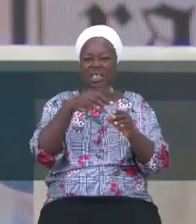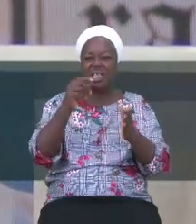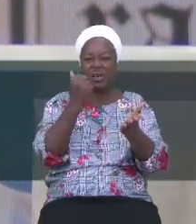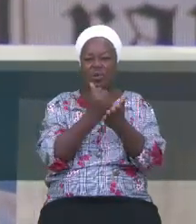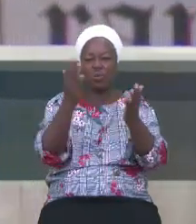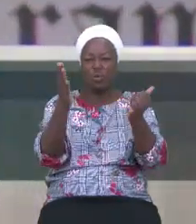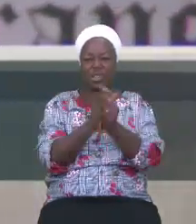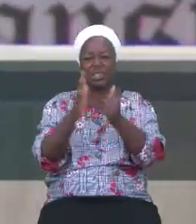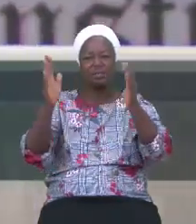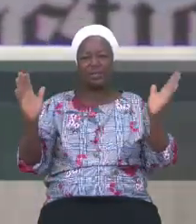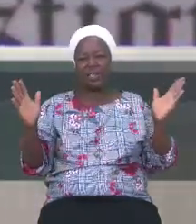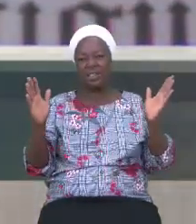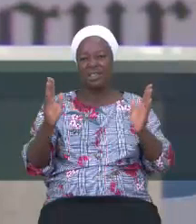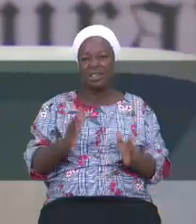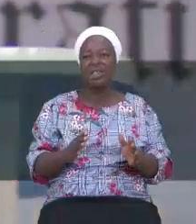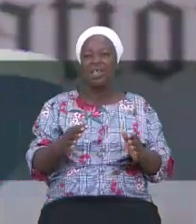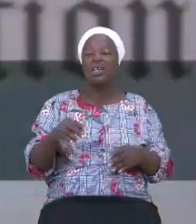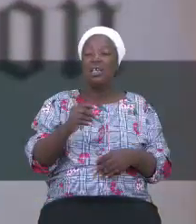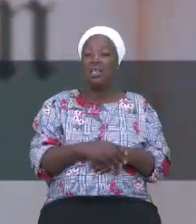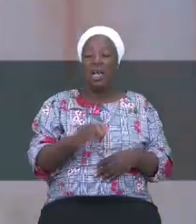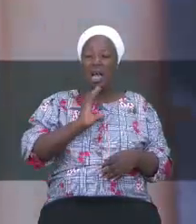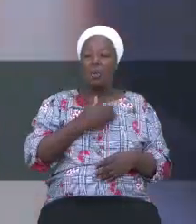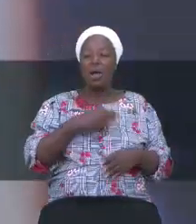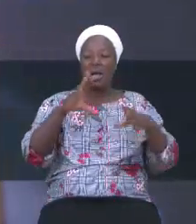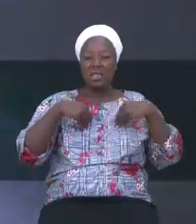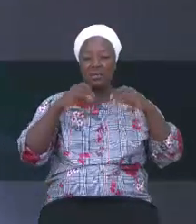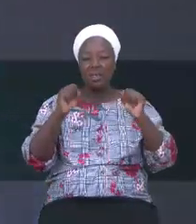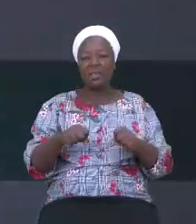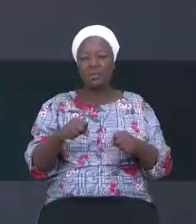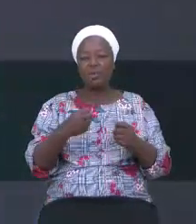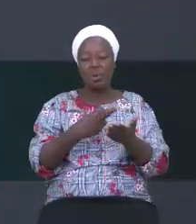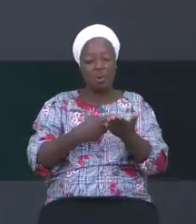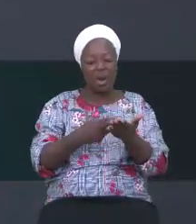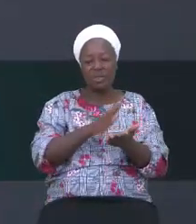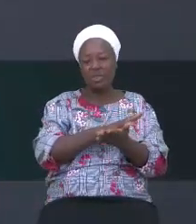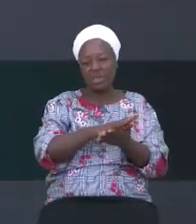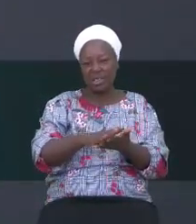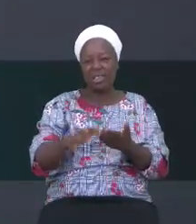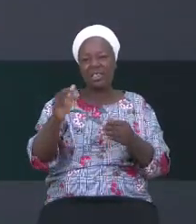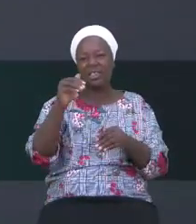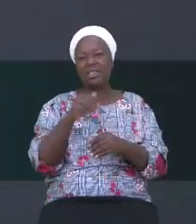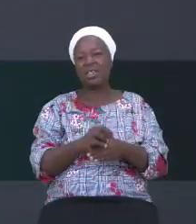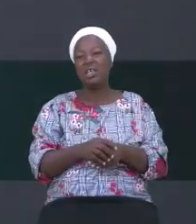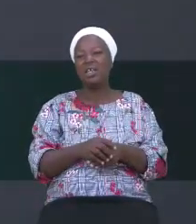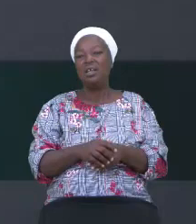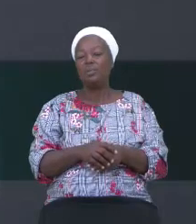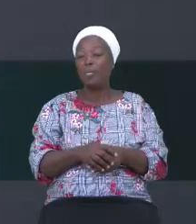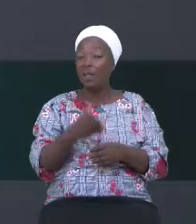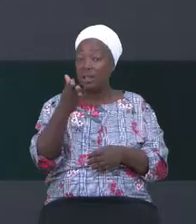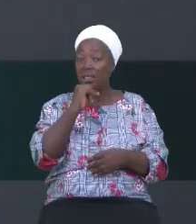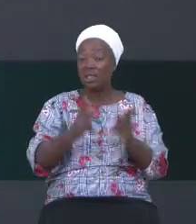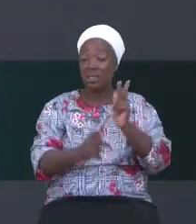crucified. Acceptable righteousness. Now, there is a kind of righteousness which is